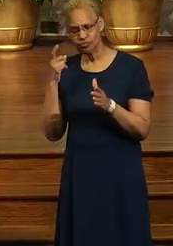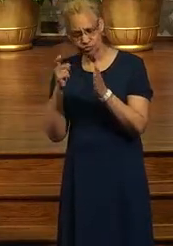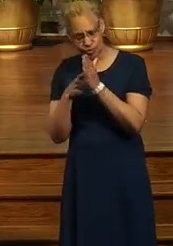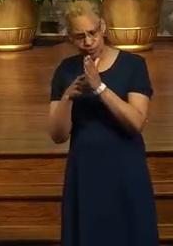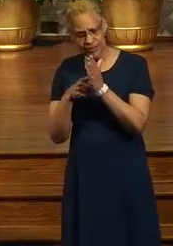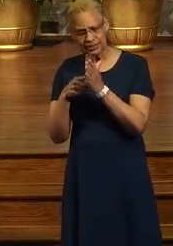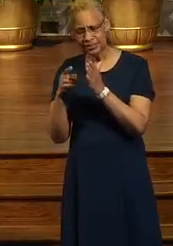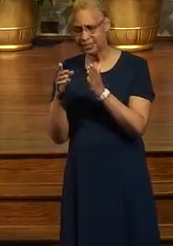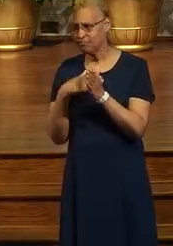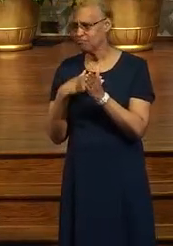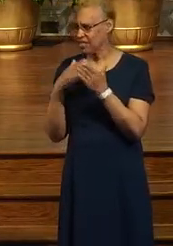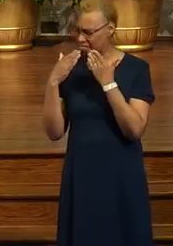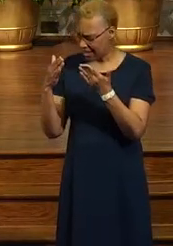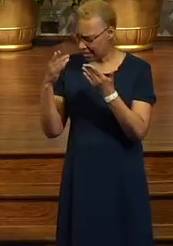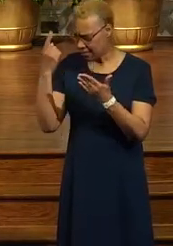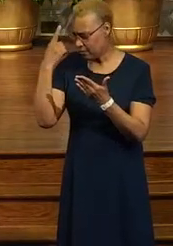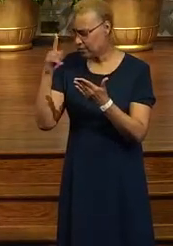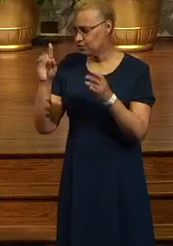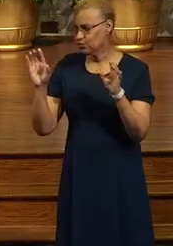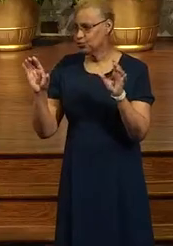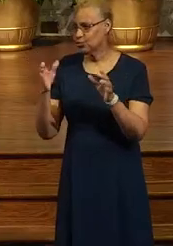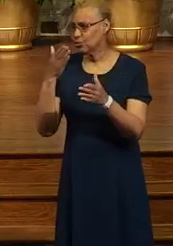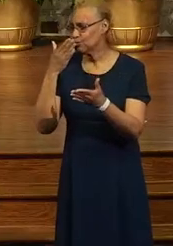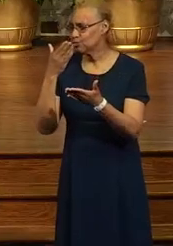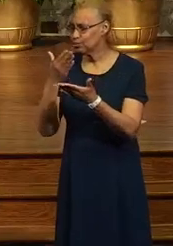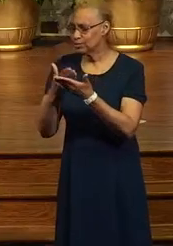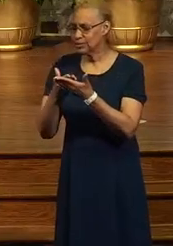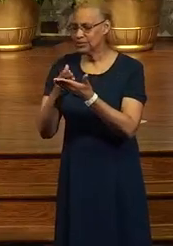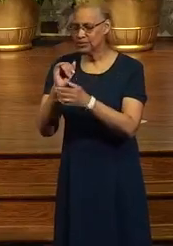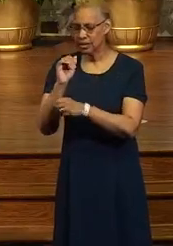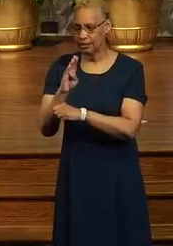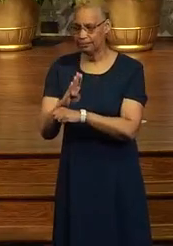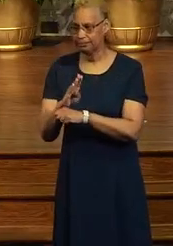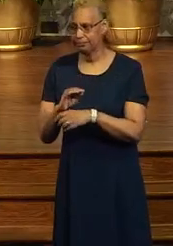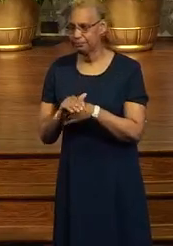work. And let's give God the praise for him.